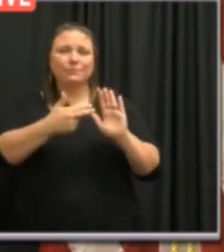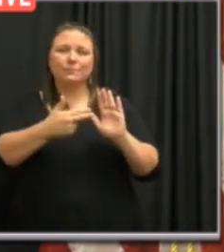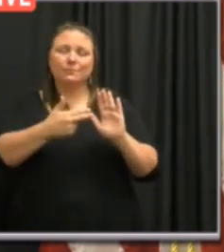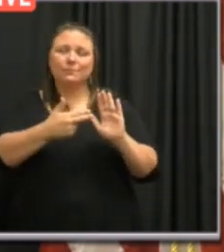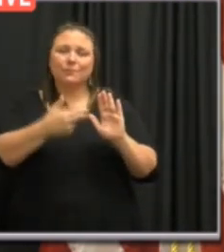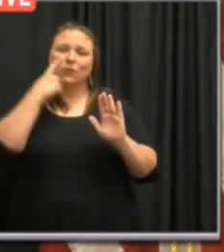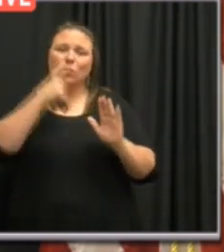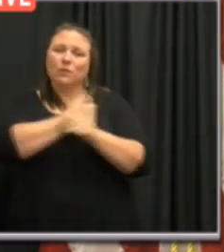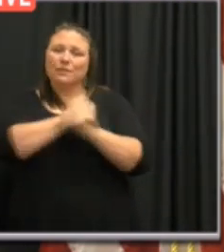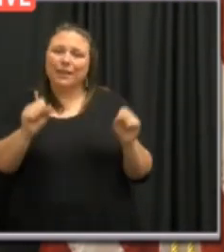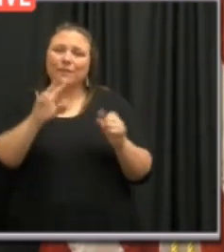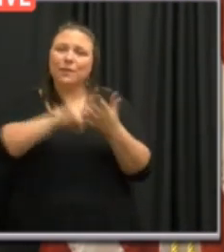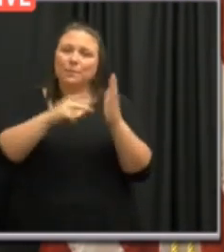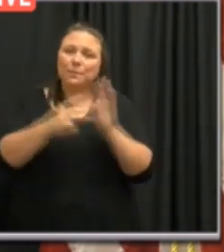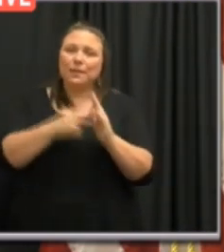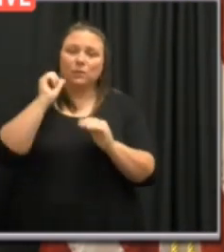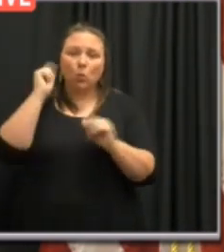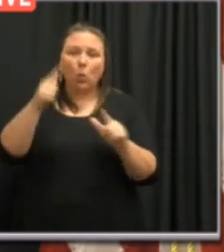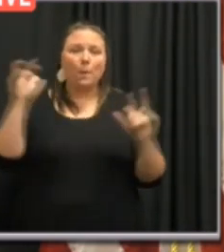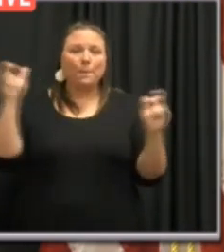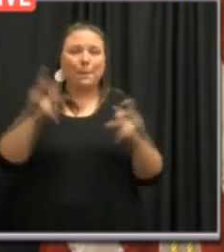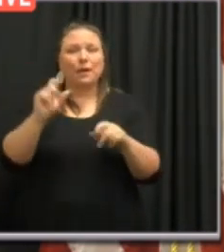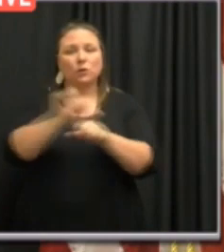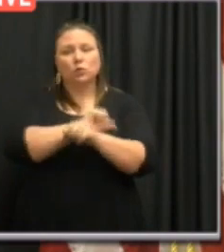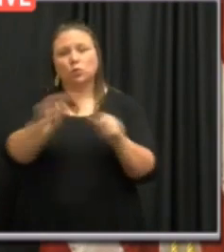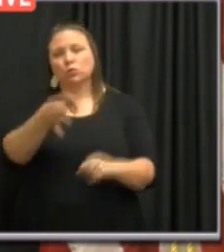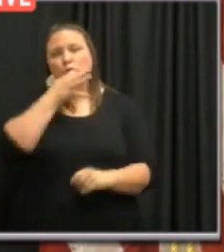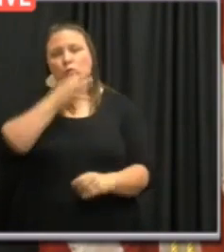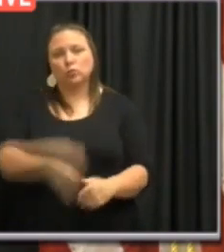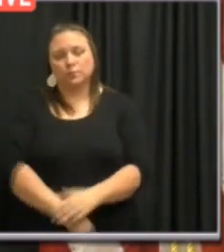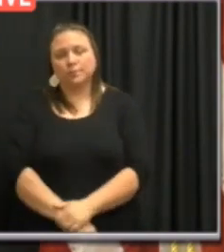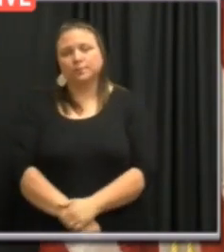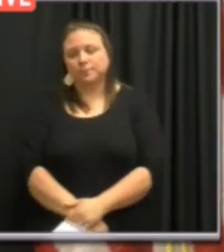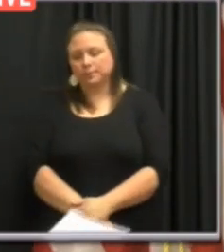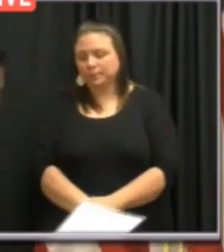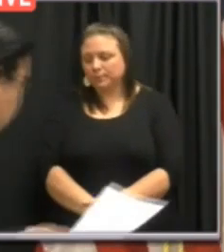what's going to get us all back to work sooner.